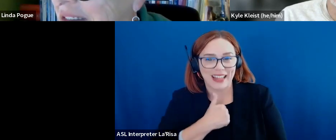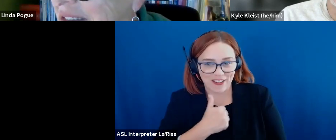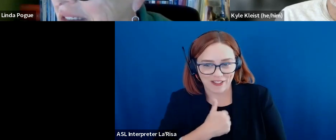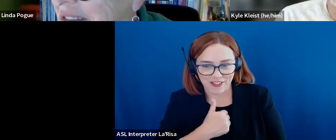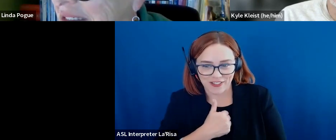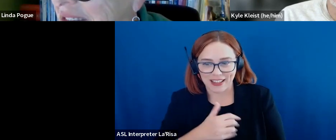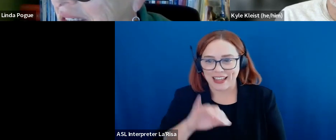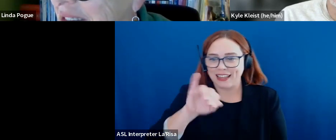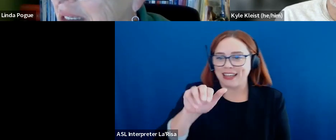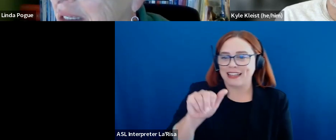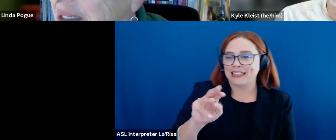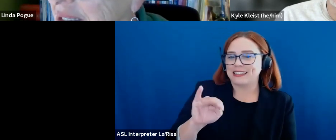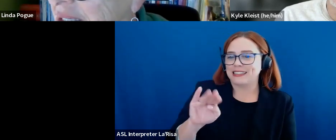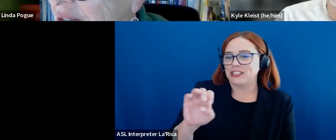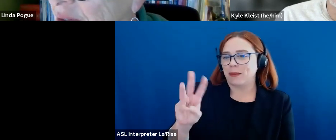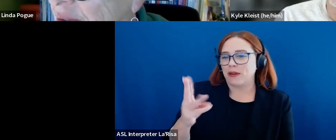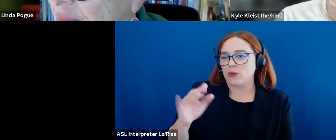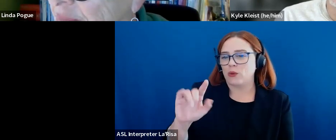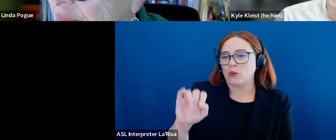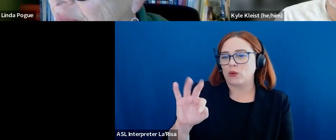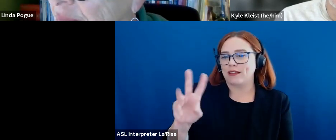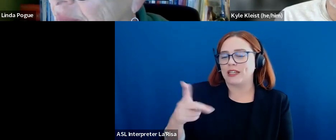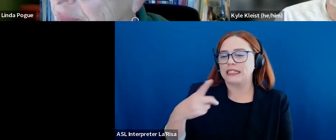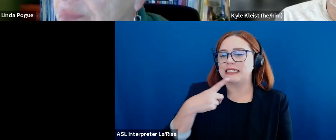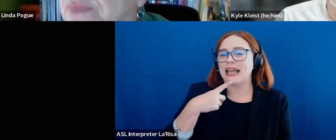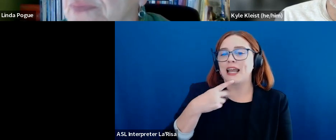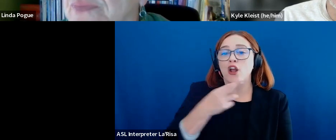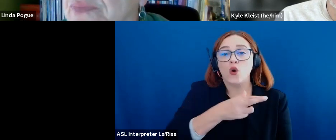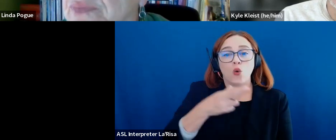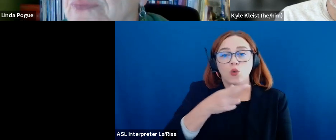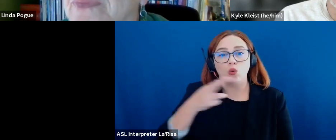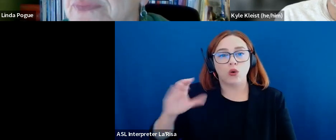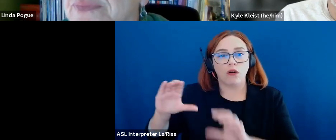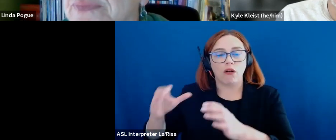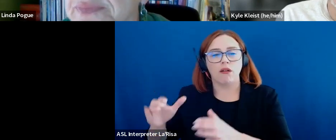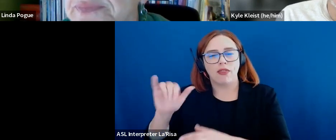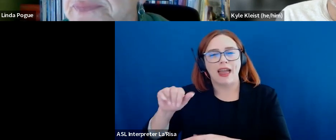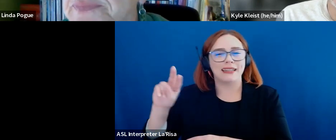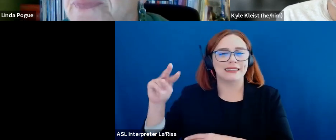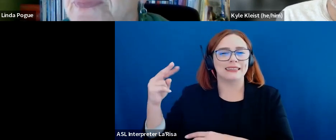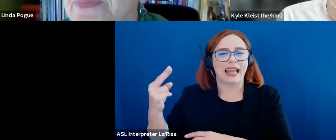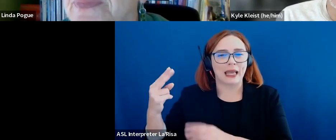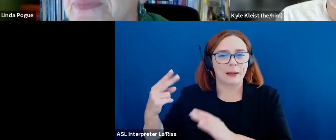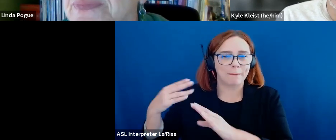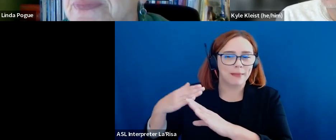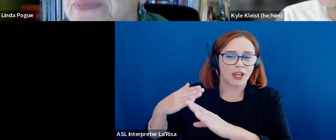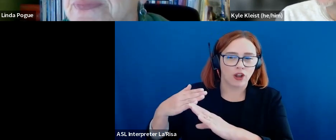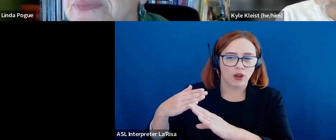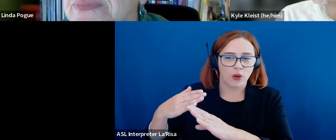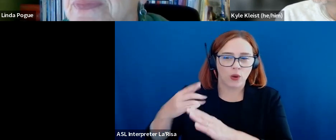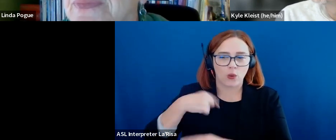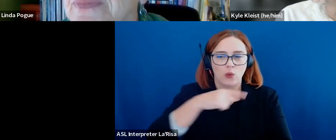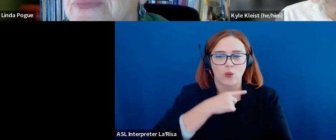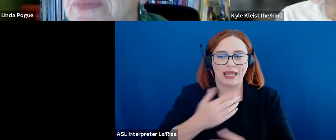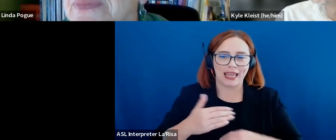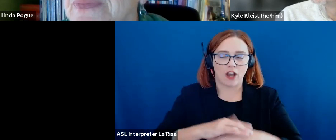Whitefield, the rural aspect is the second barrier. Our center covers 7 counties in a mountainous area